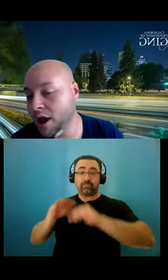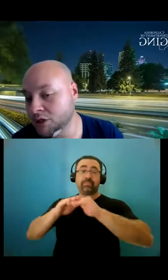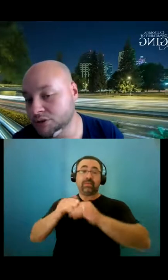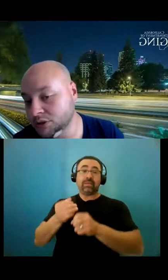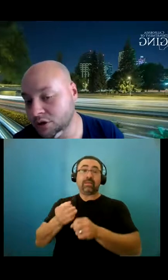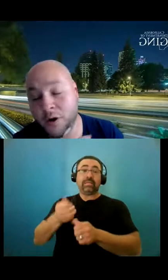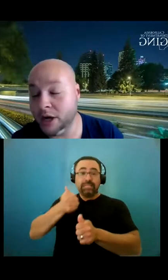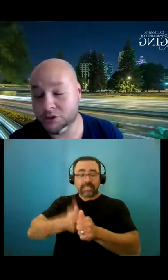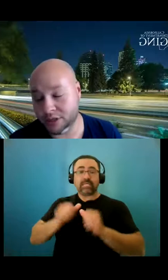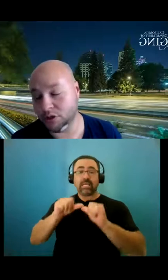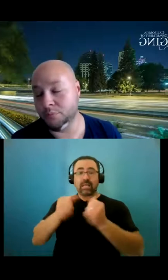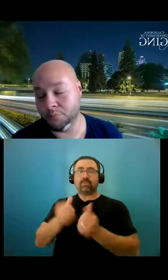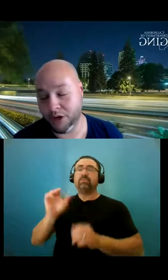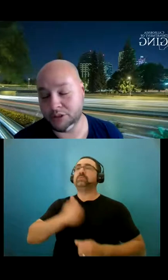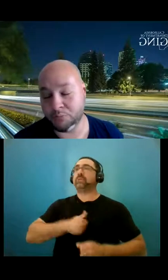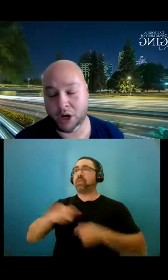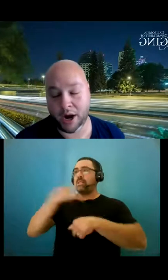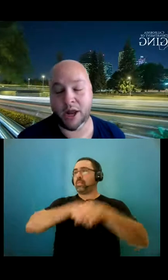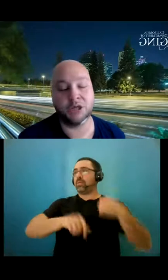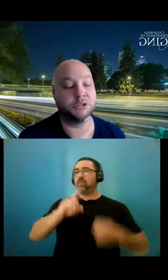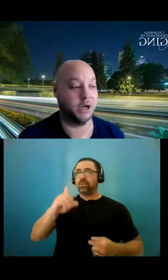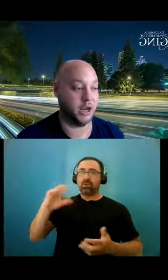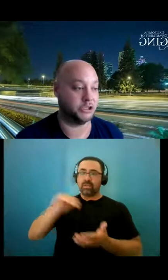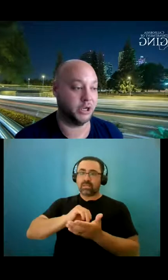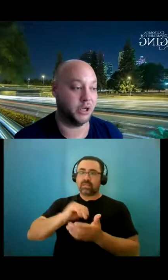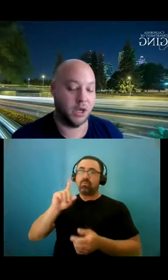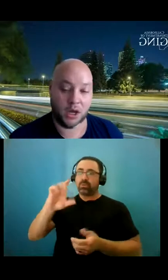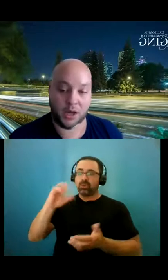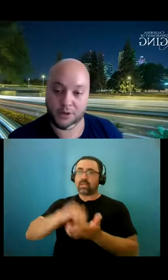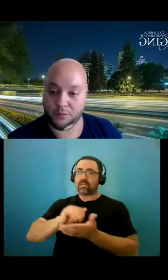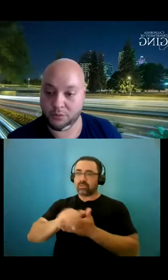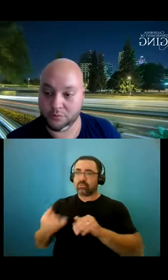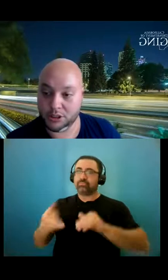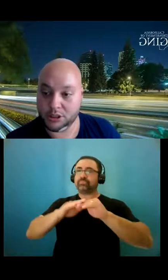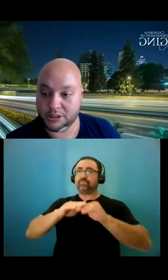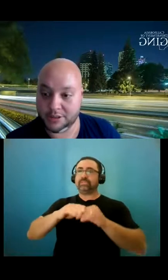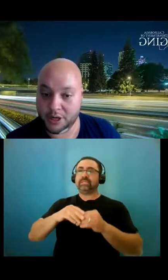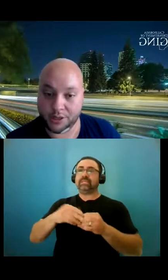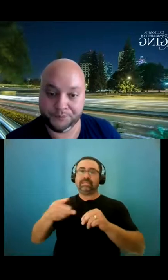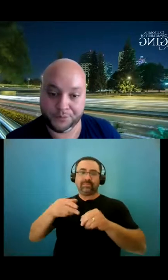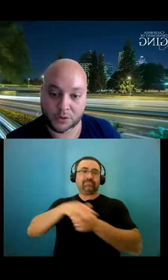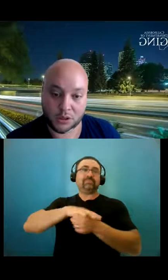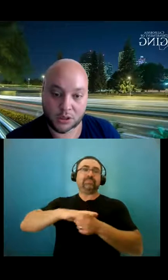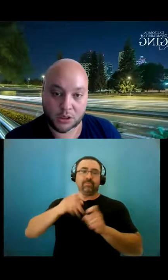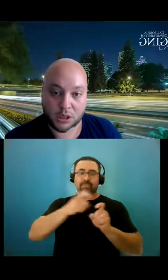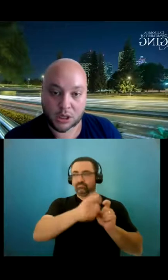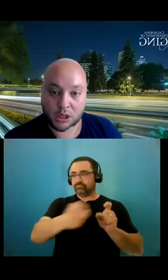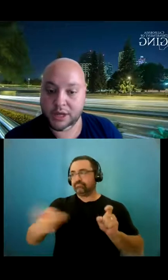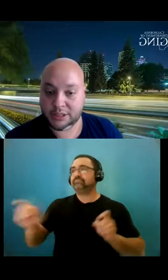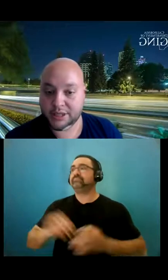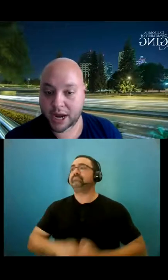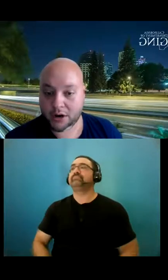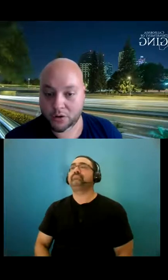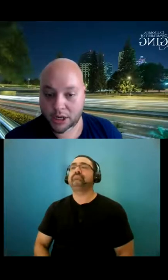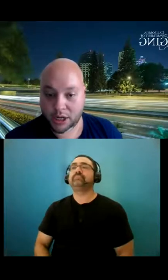area agency, or $100,000 increase per area agency on aging that we will be disseminating. The